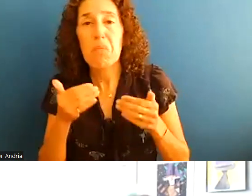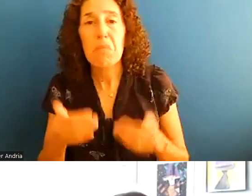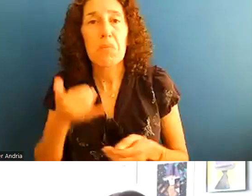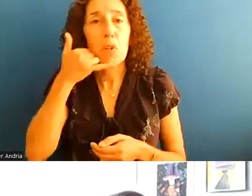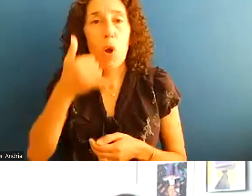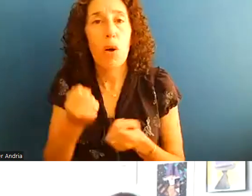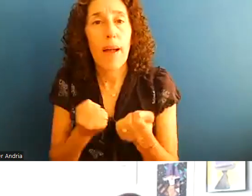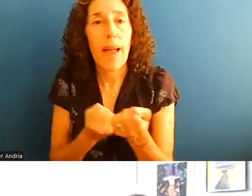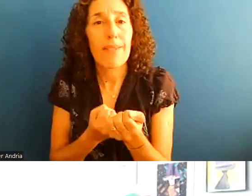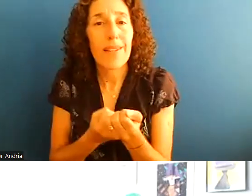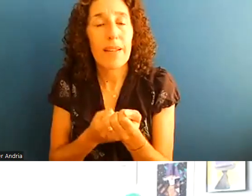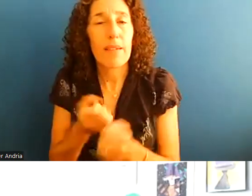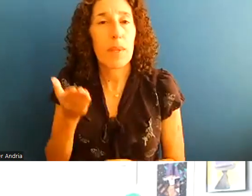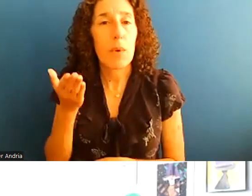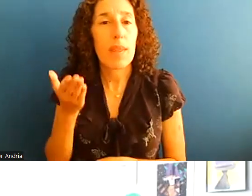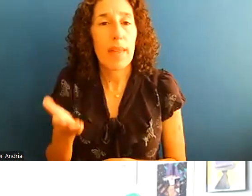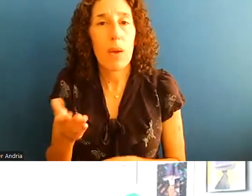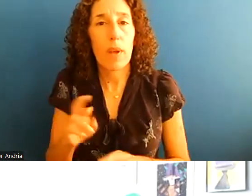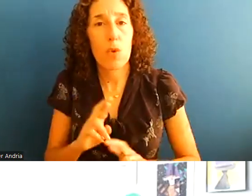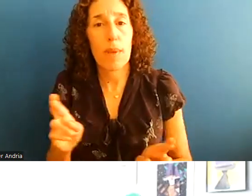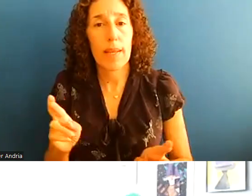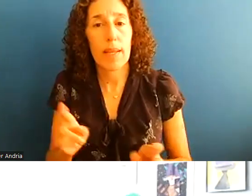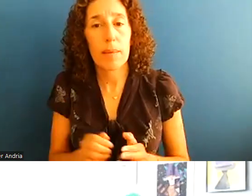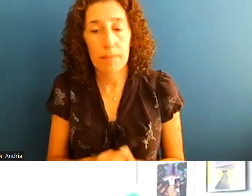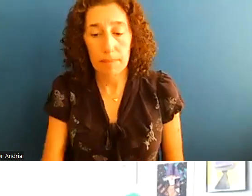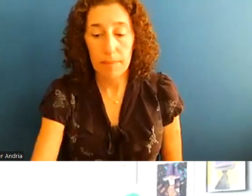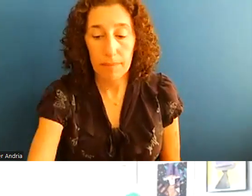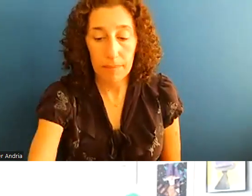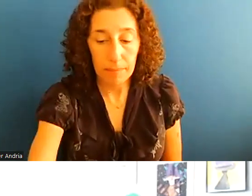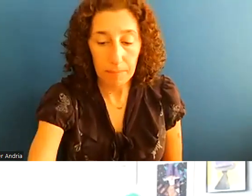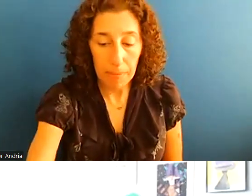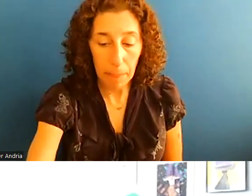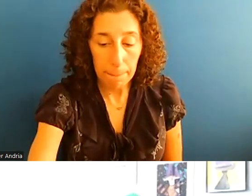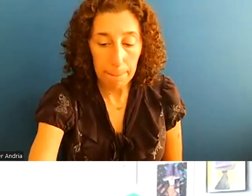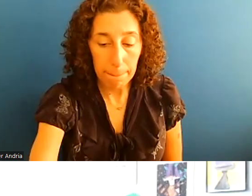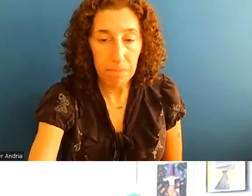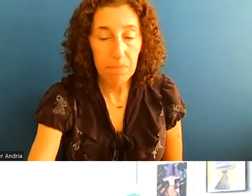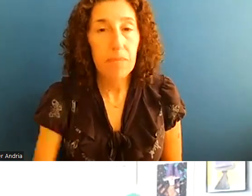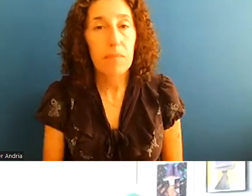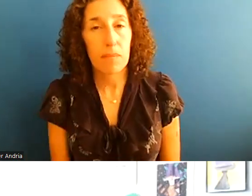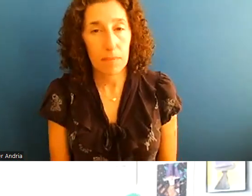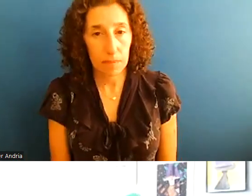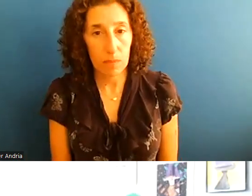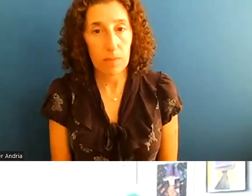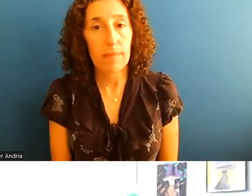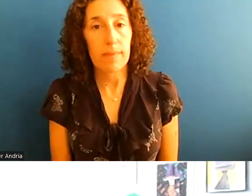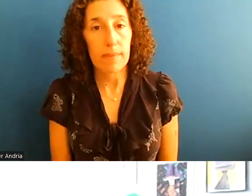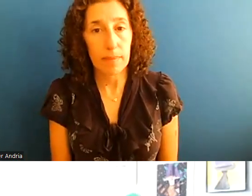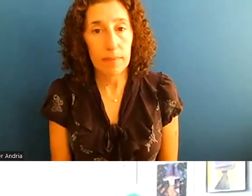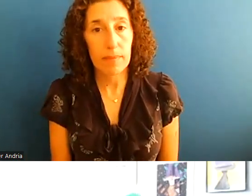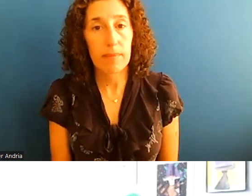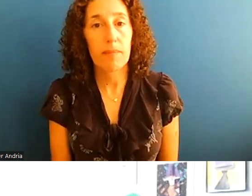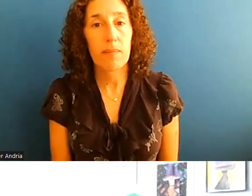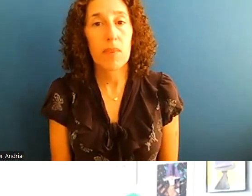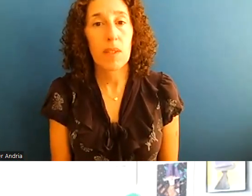service. So anyway, I would say that I usually give them some kind of report about the patient. I think most of